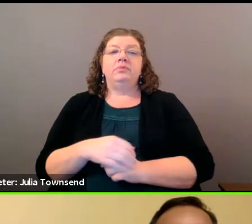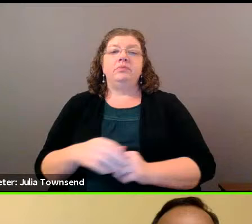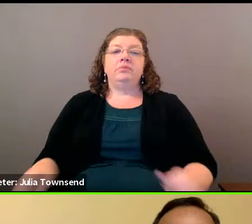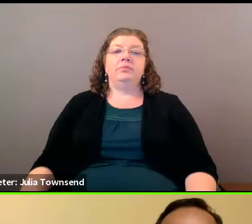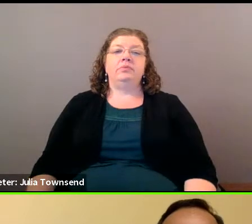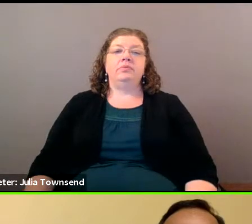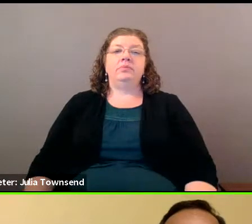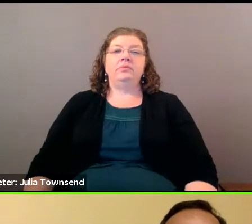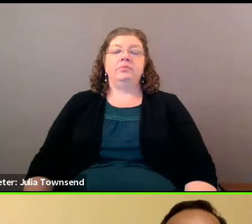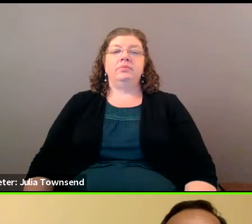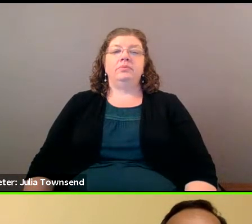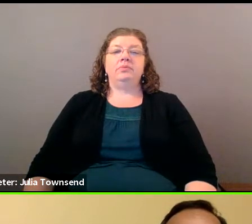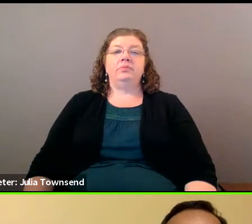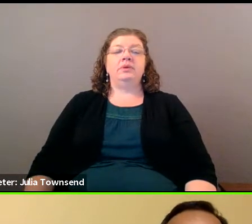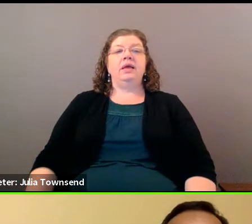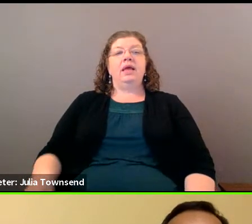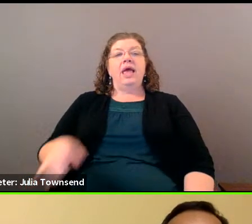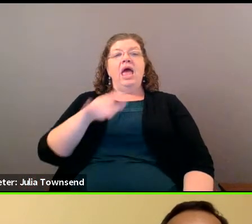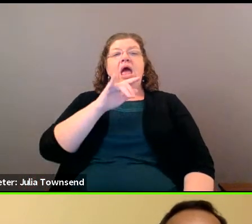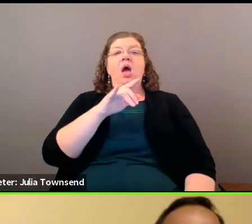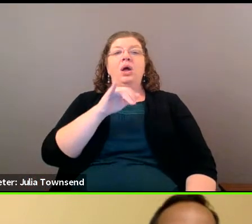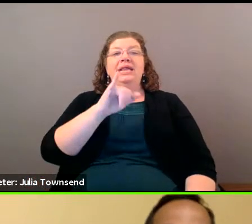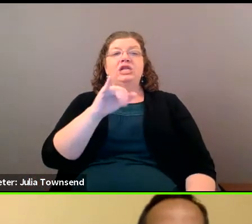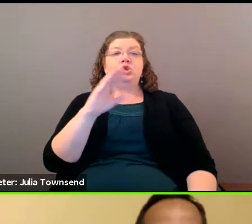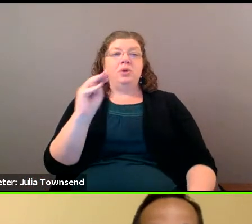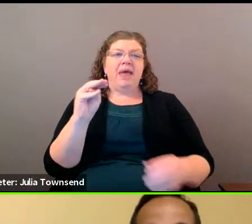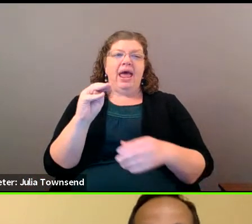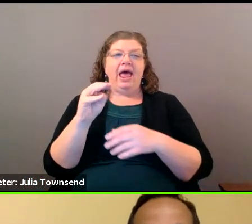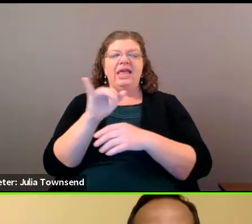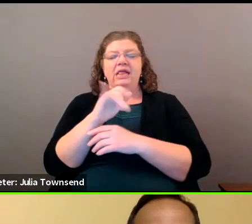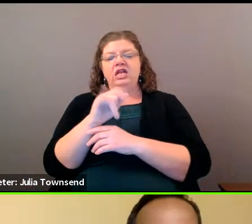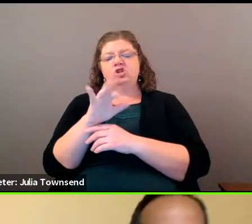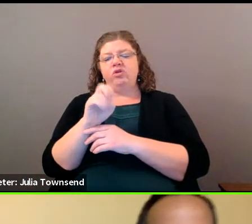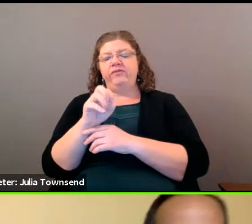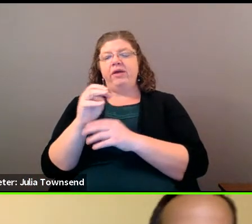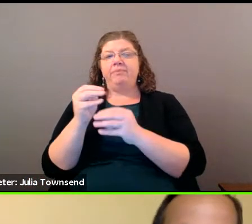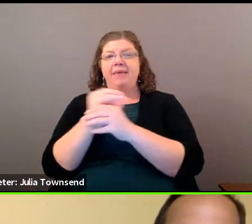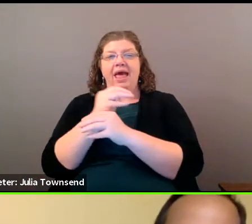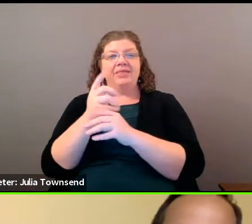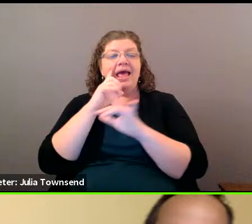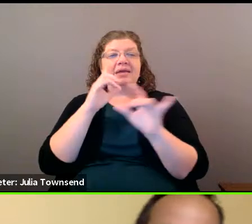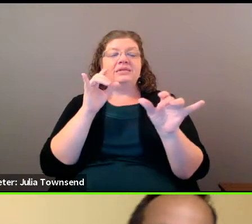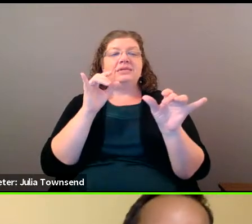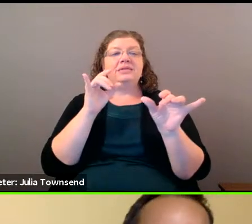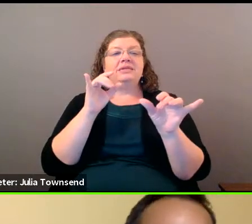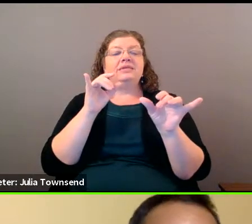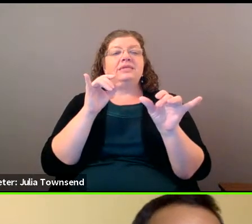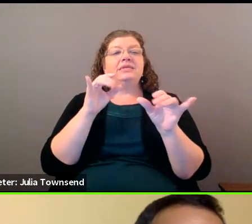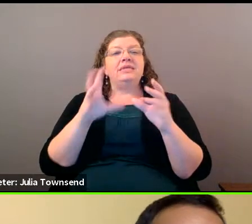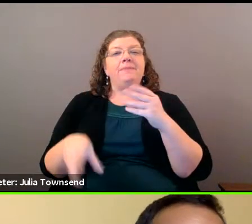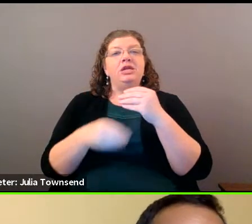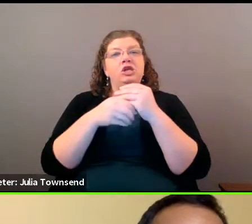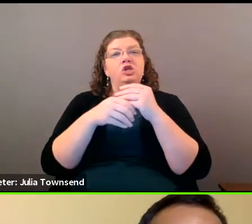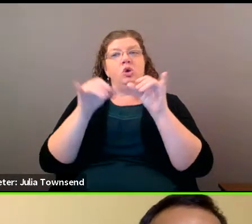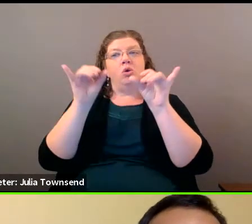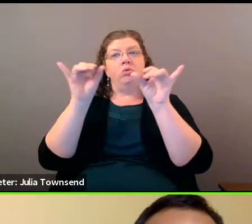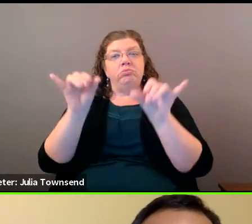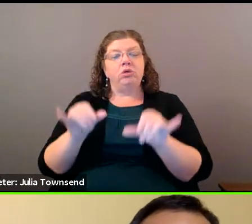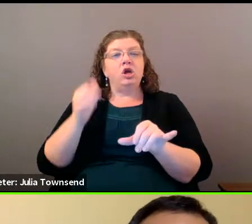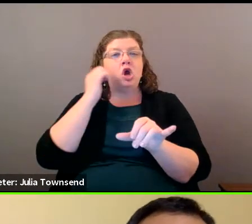how illustrative math has some additional common alignment